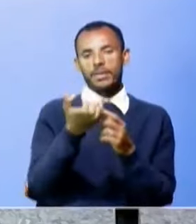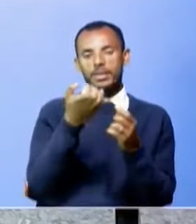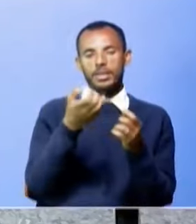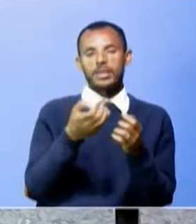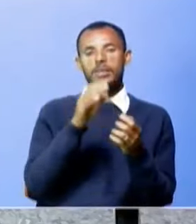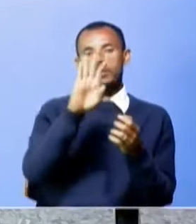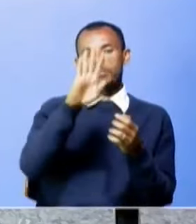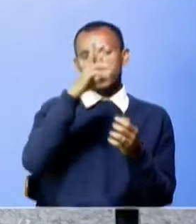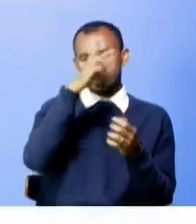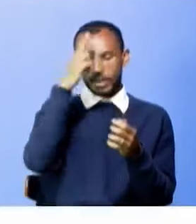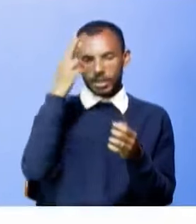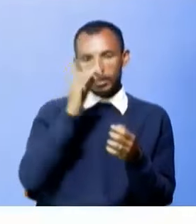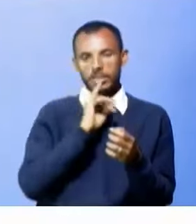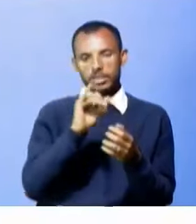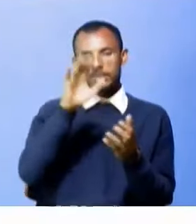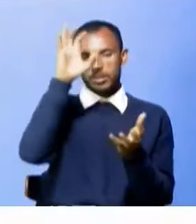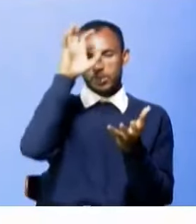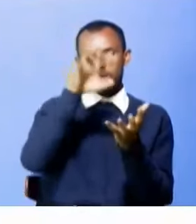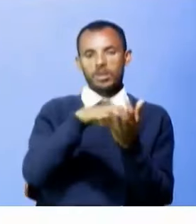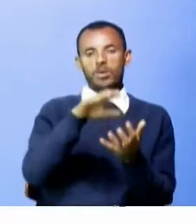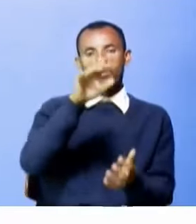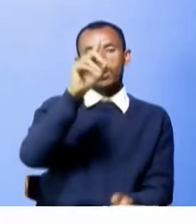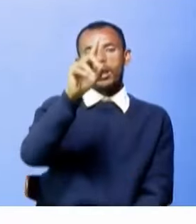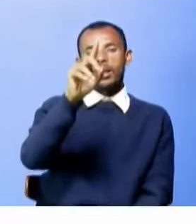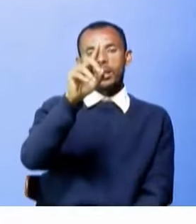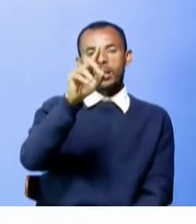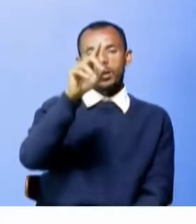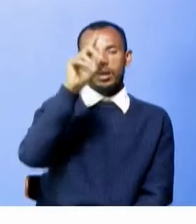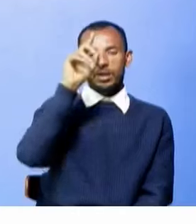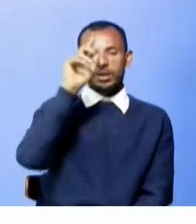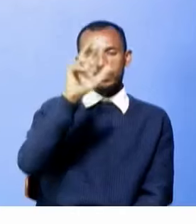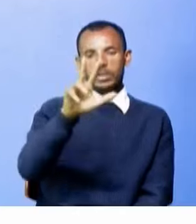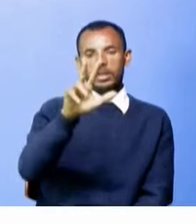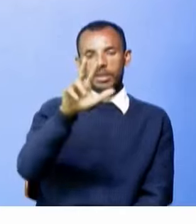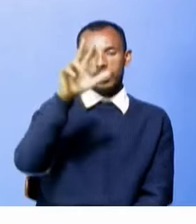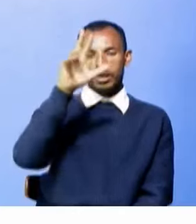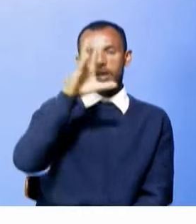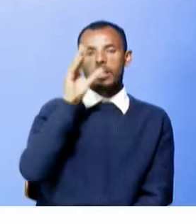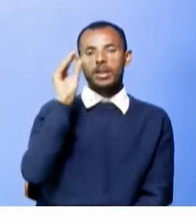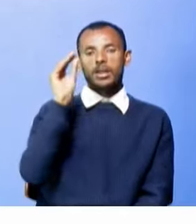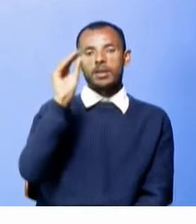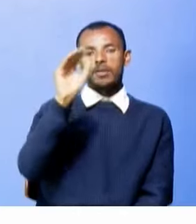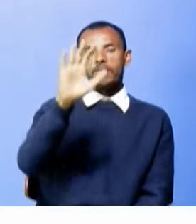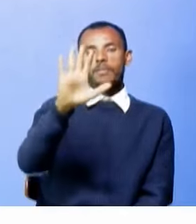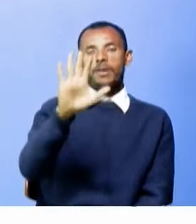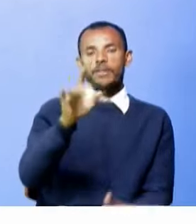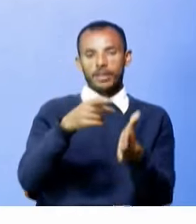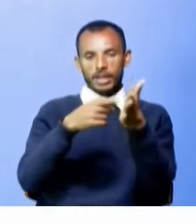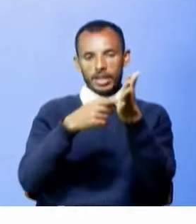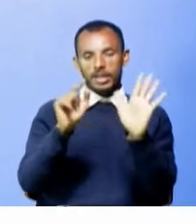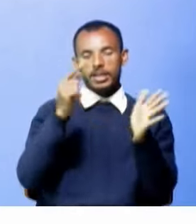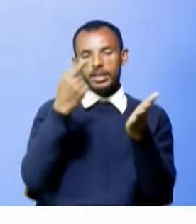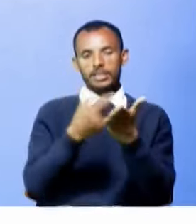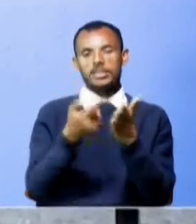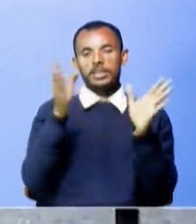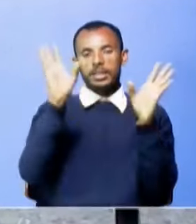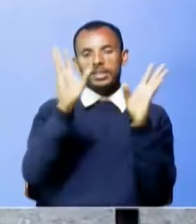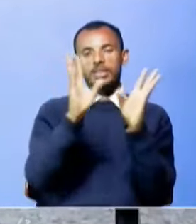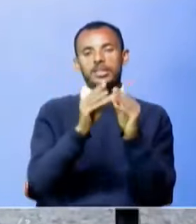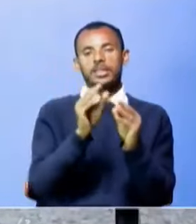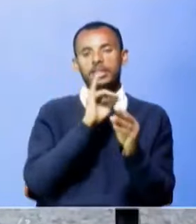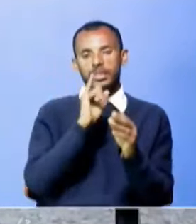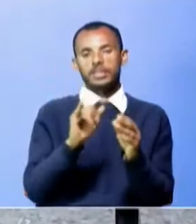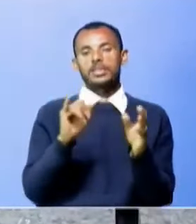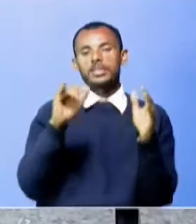case is a set containing 1, 3, 5. Clearly, this set is the subset